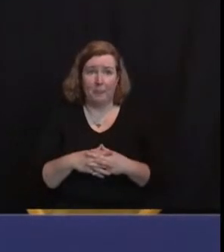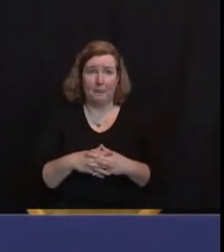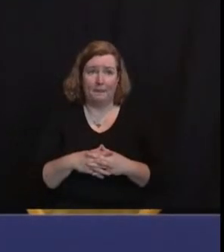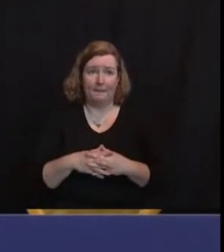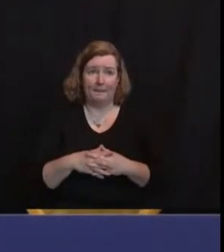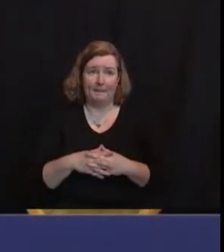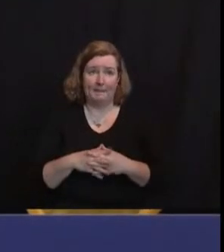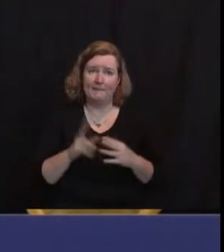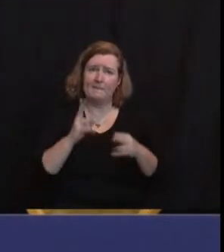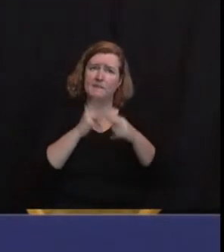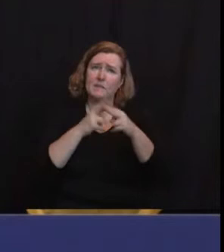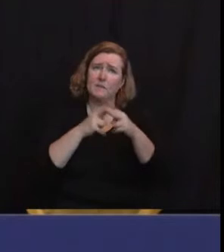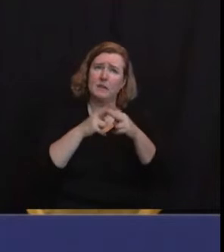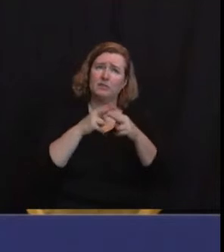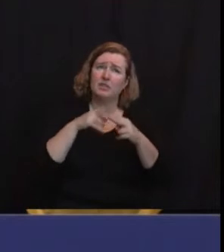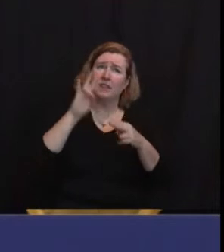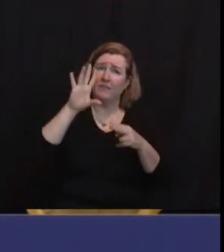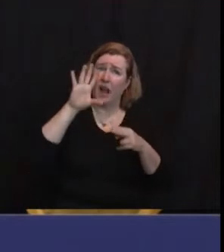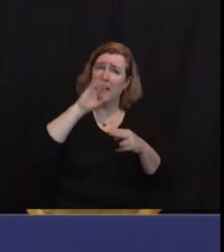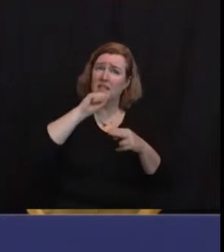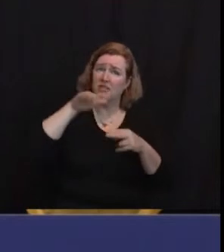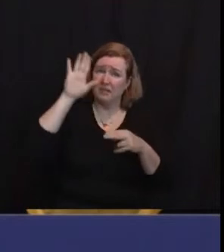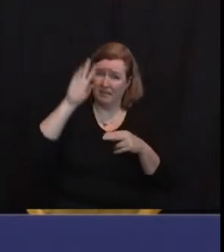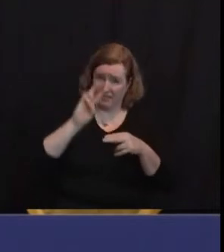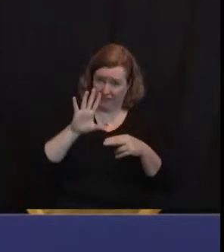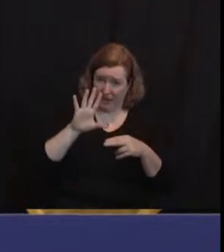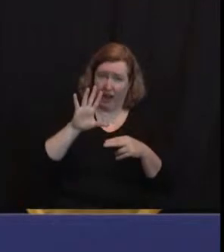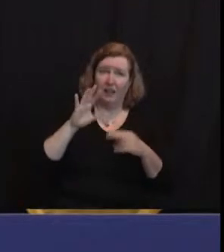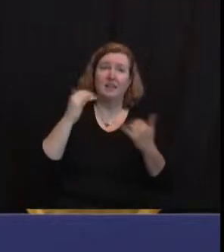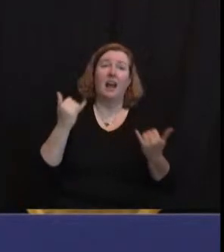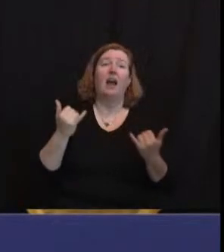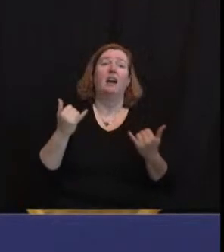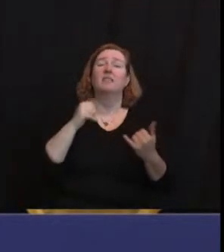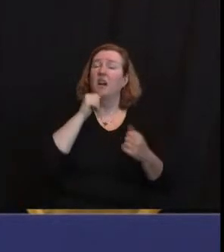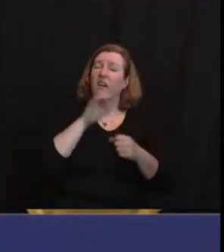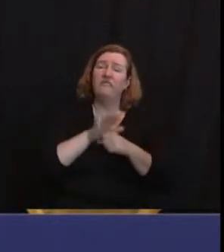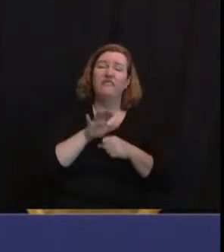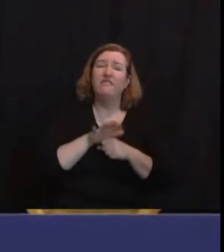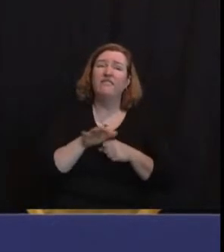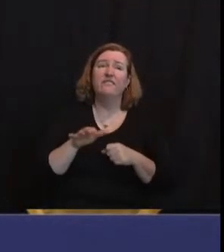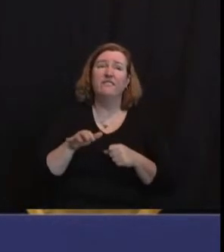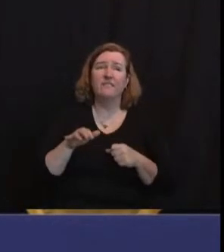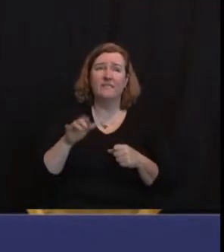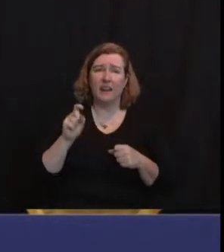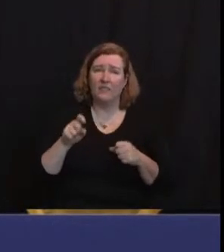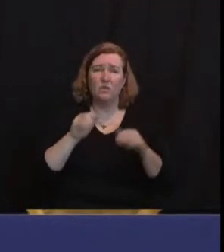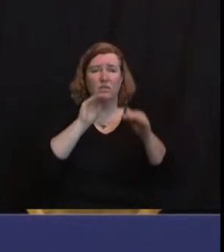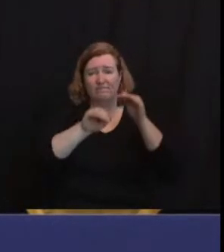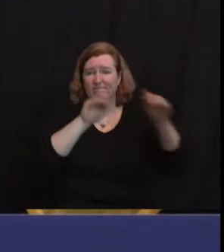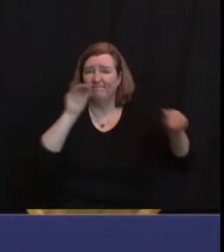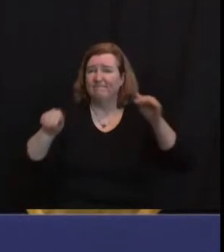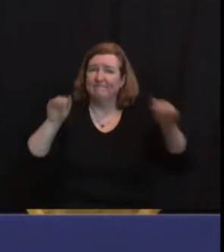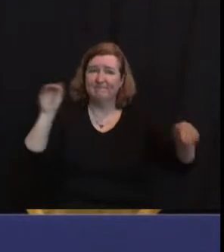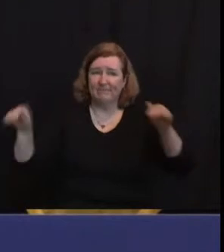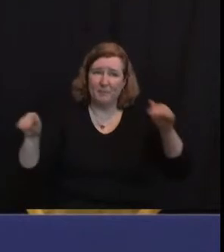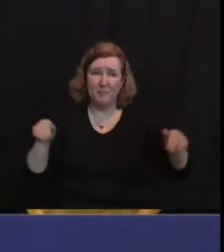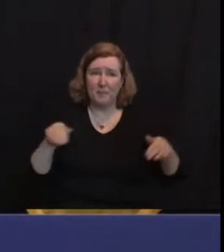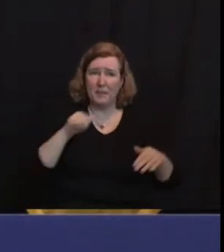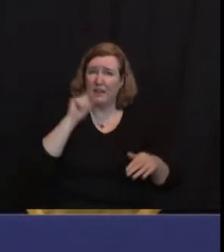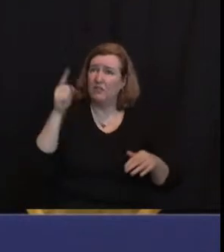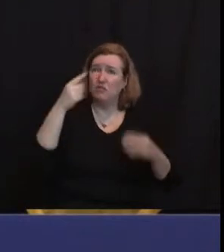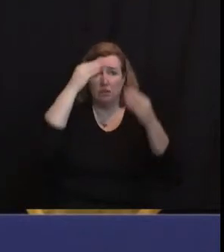up, and then now the 65 and up. It isn't enough to have the thing built, but you got to literally reach out to people, reach into communities,